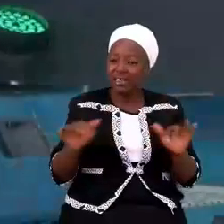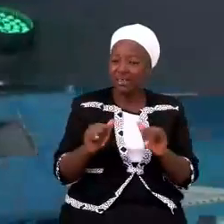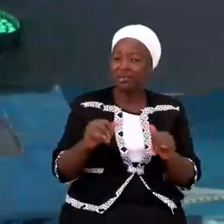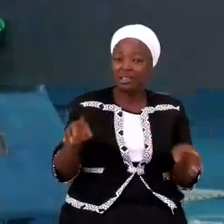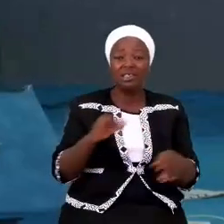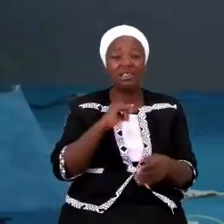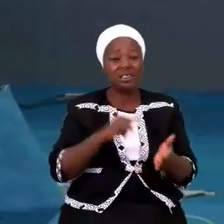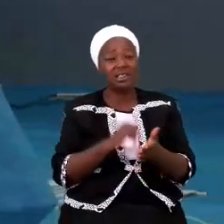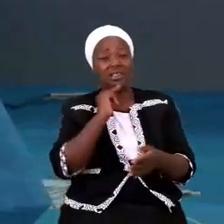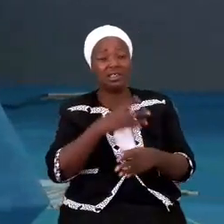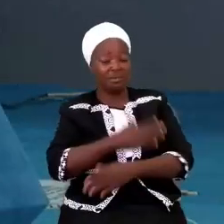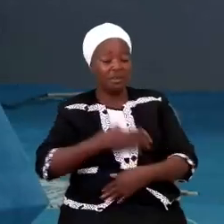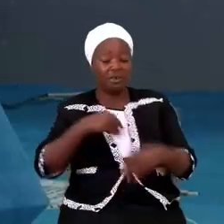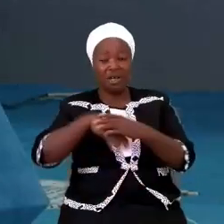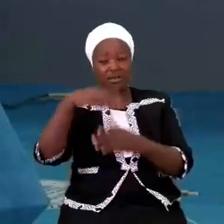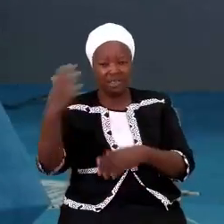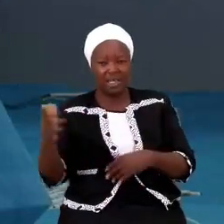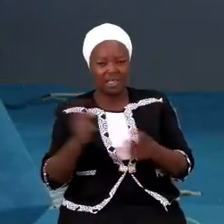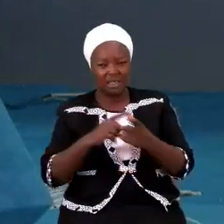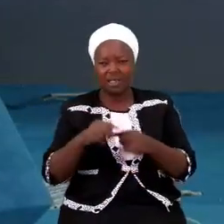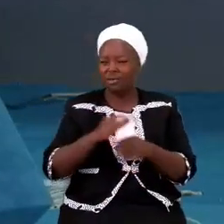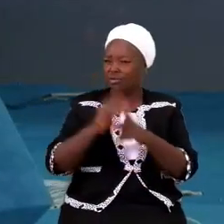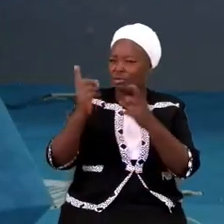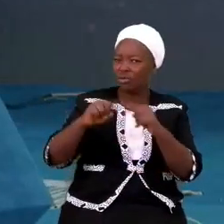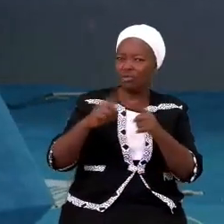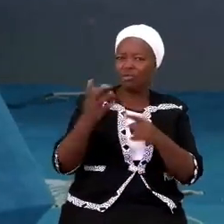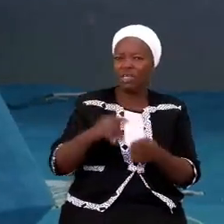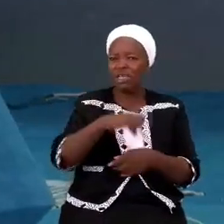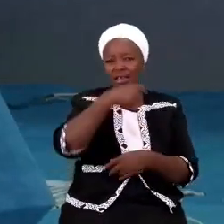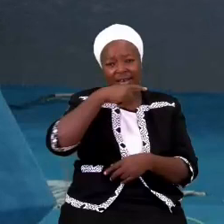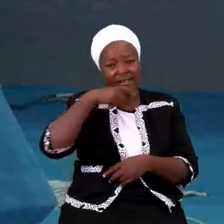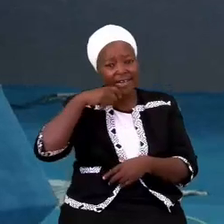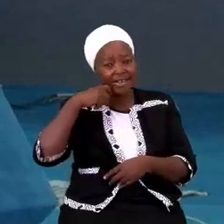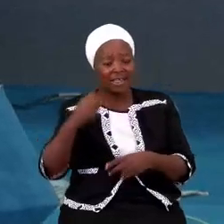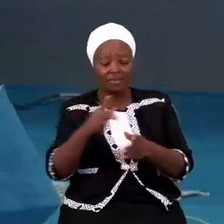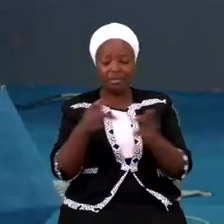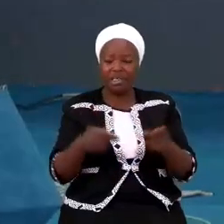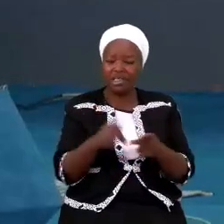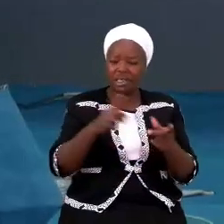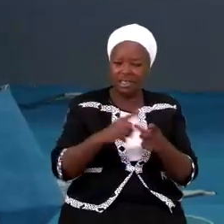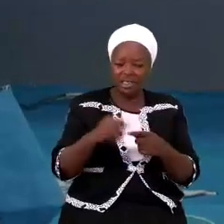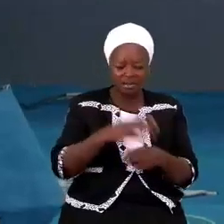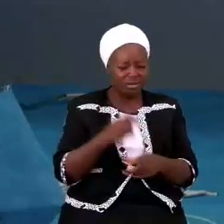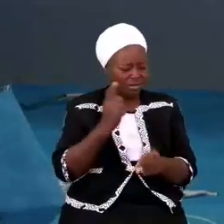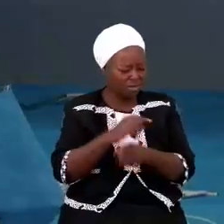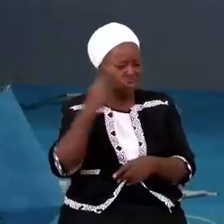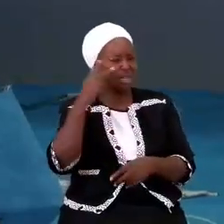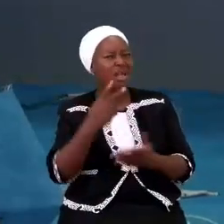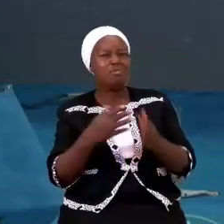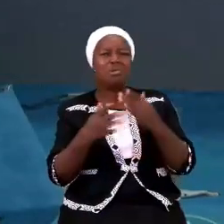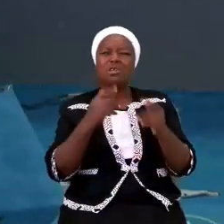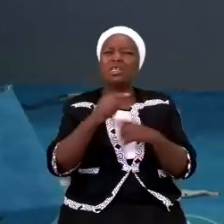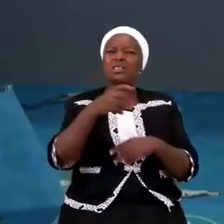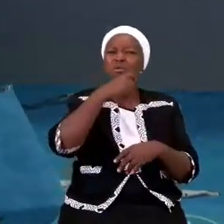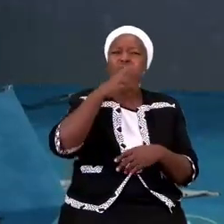water. No, it's not water, it's mirage, mirage, mirage. And for many people, it happens like that. They always look